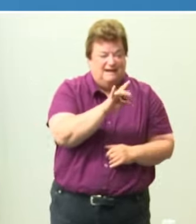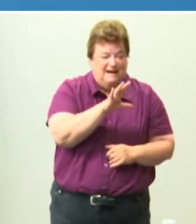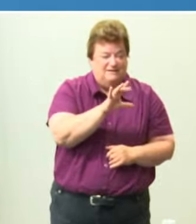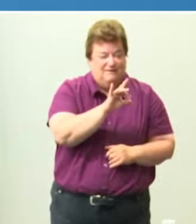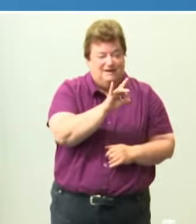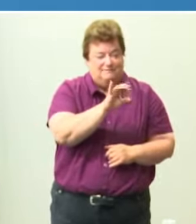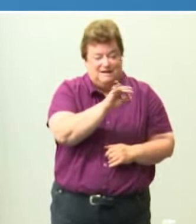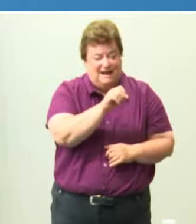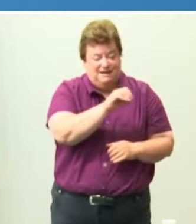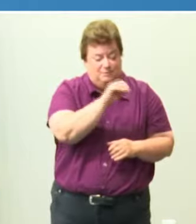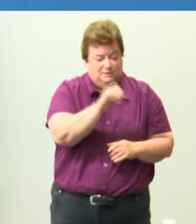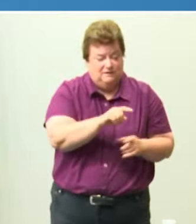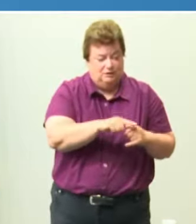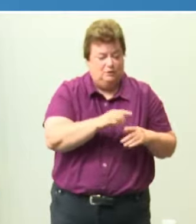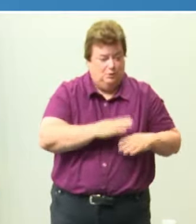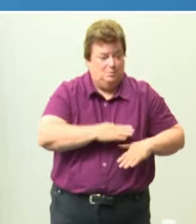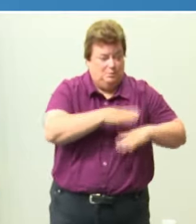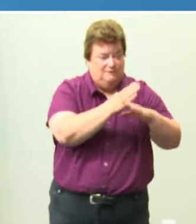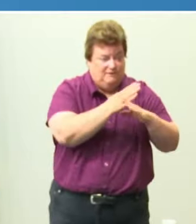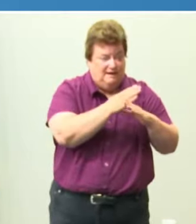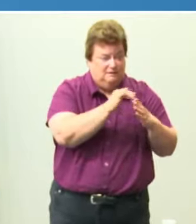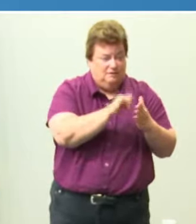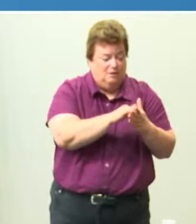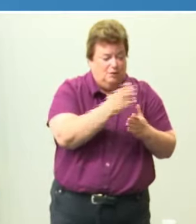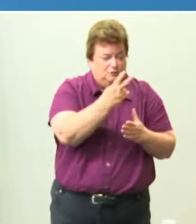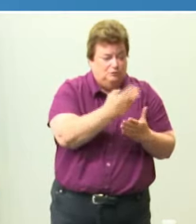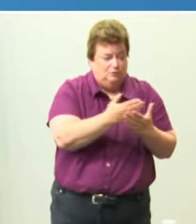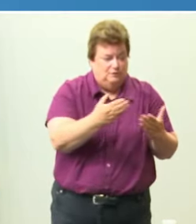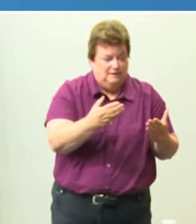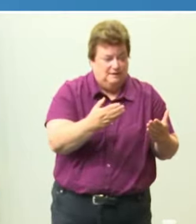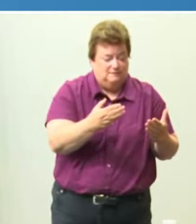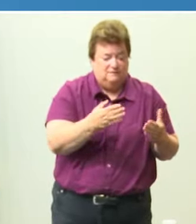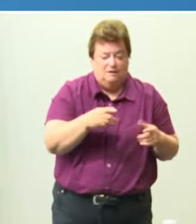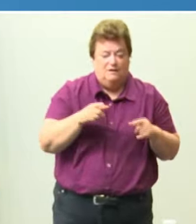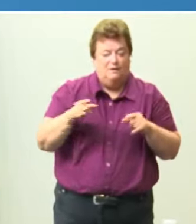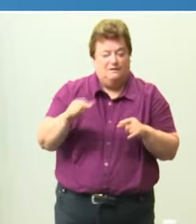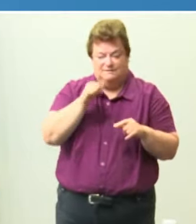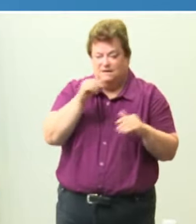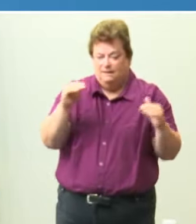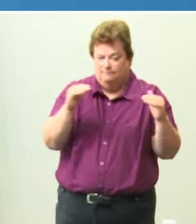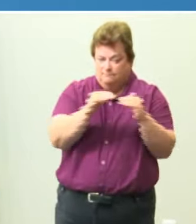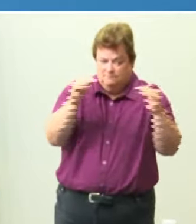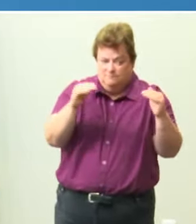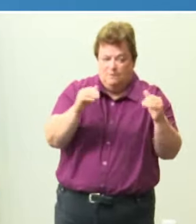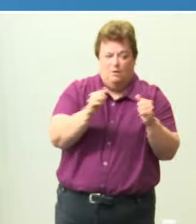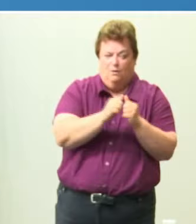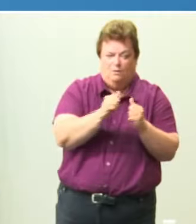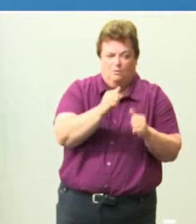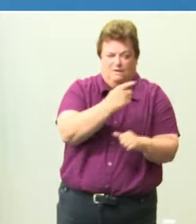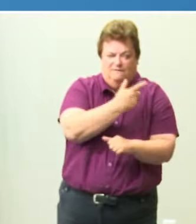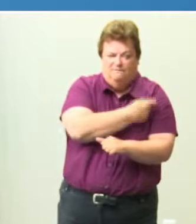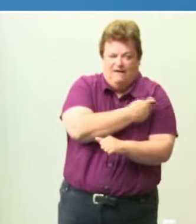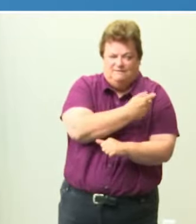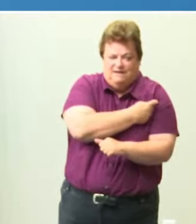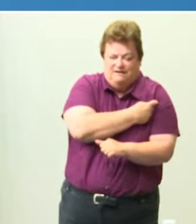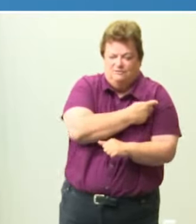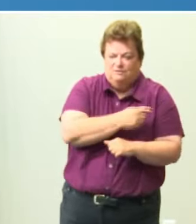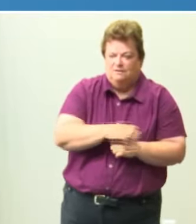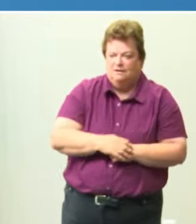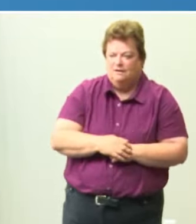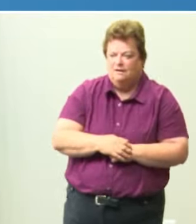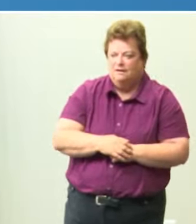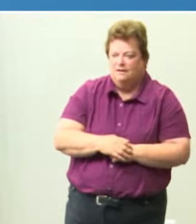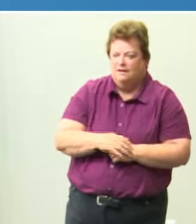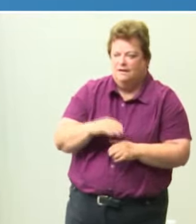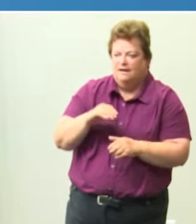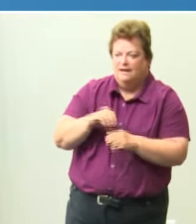for preventing those two things if you're vaccinated. So this is not as good as vaccination. 4-day reduction in symptoms. And then in